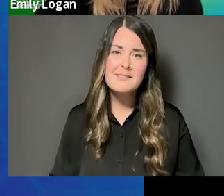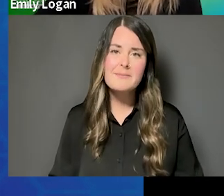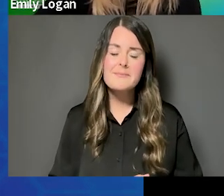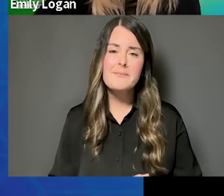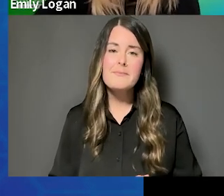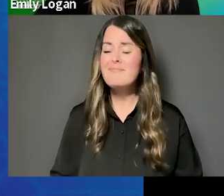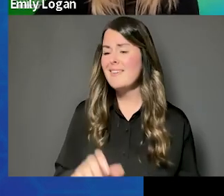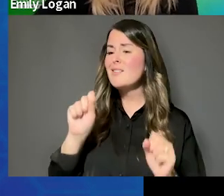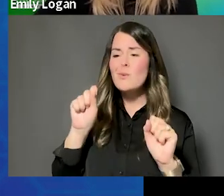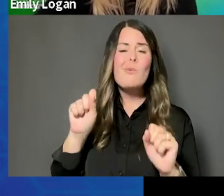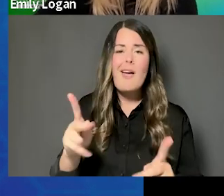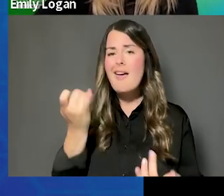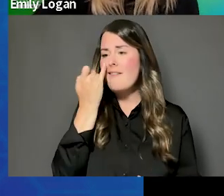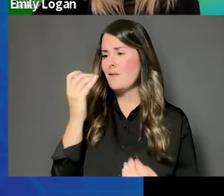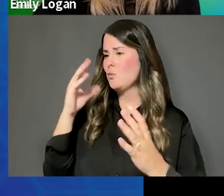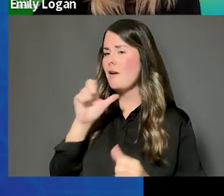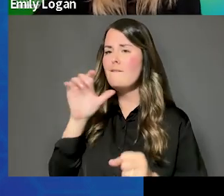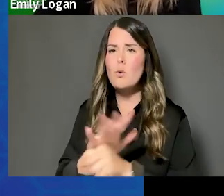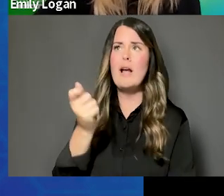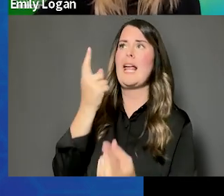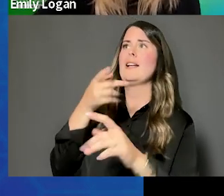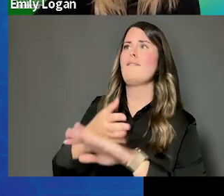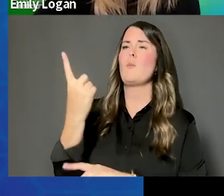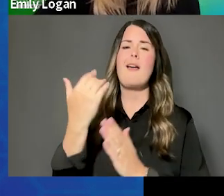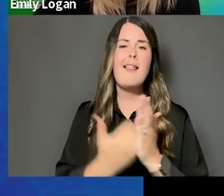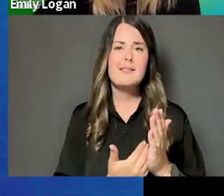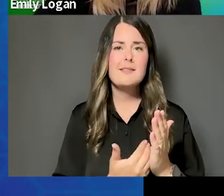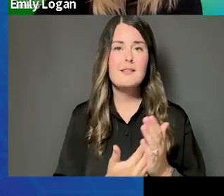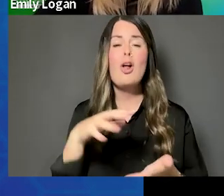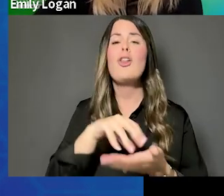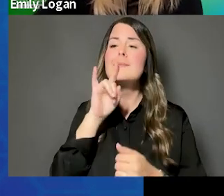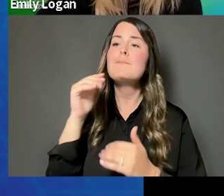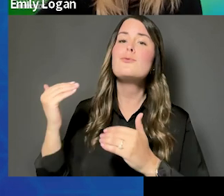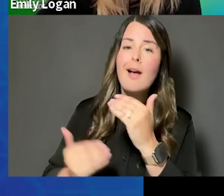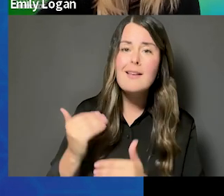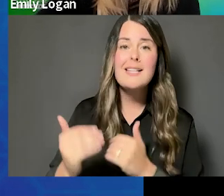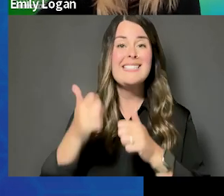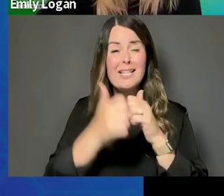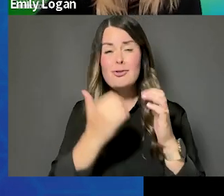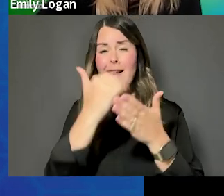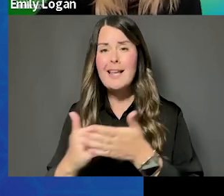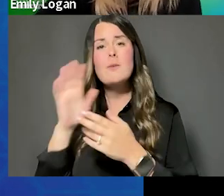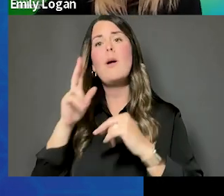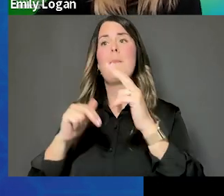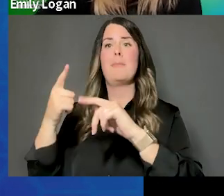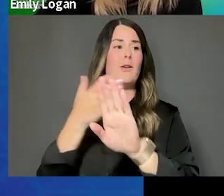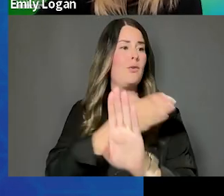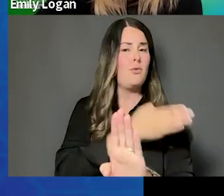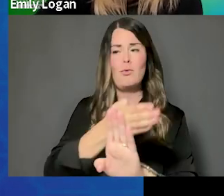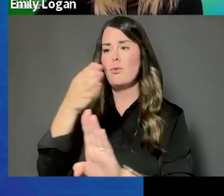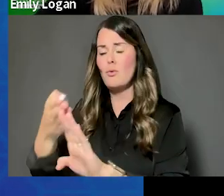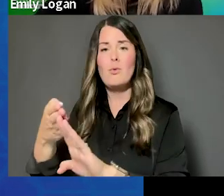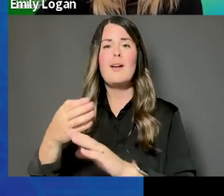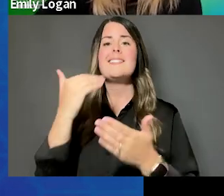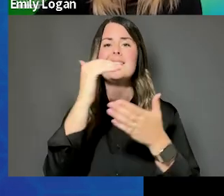okay. It's okay if students don't fully get it after just one lesson. Learning is a process, and each lesson builds on